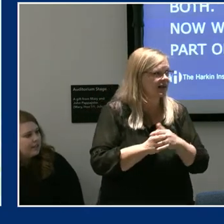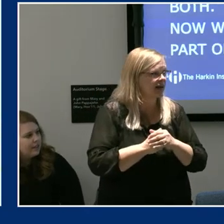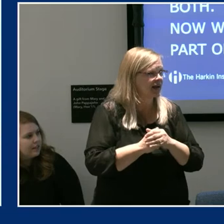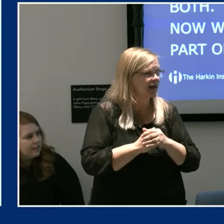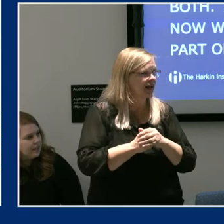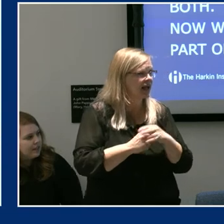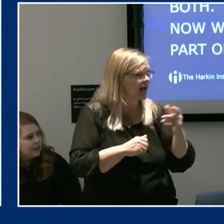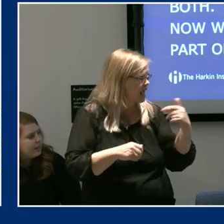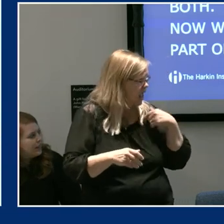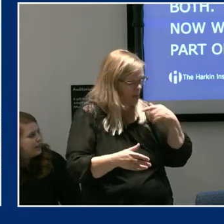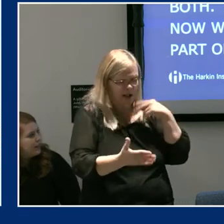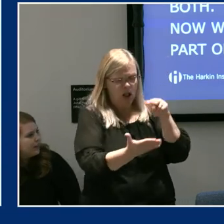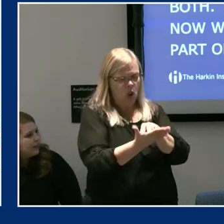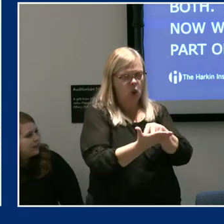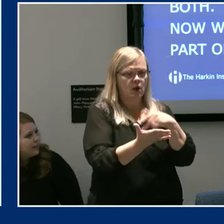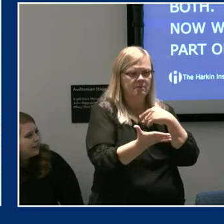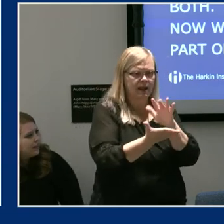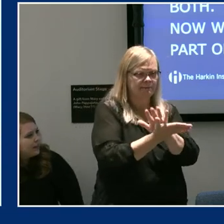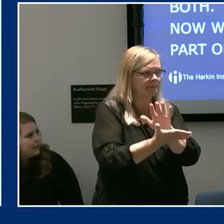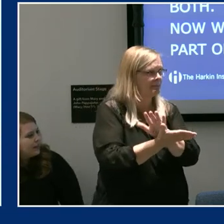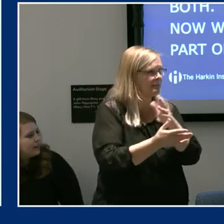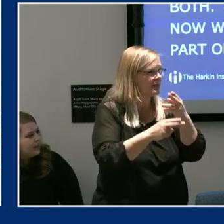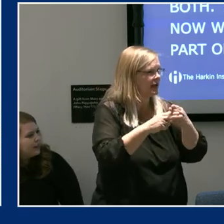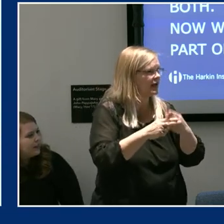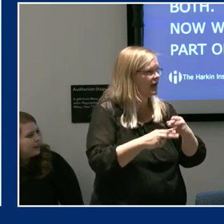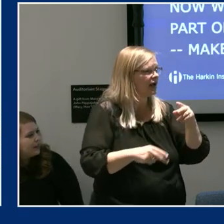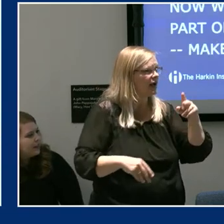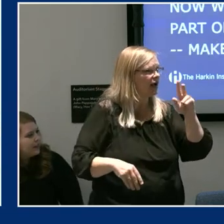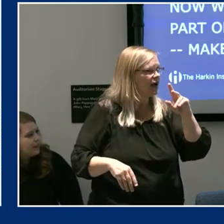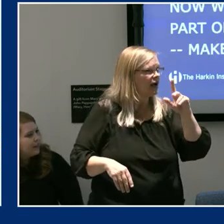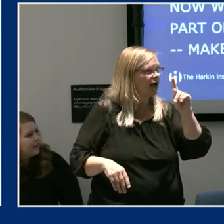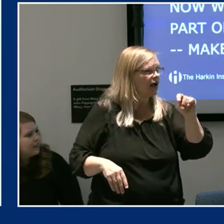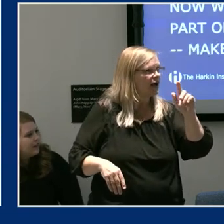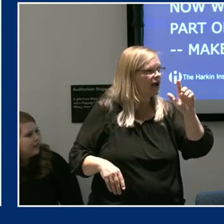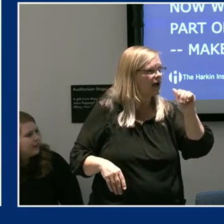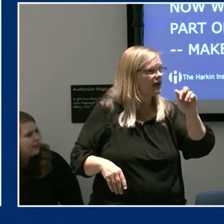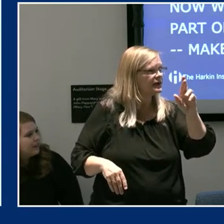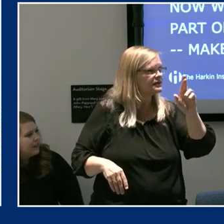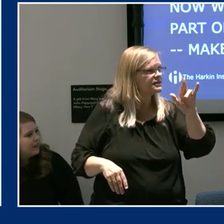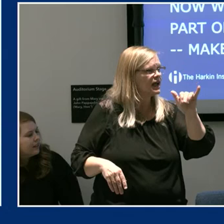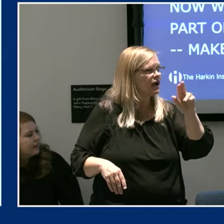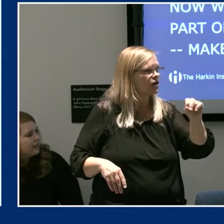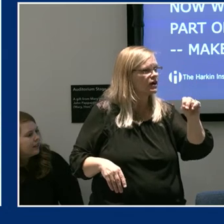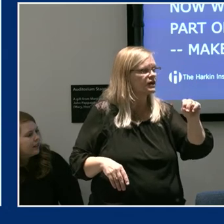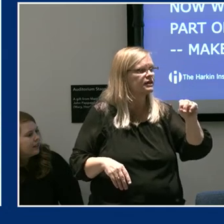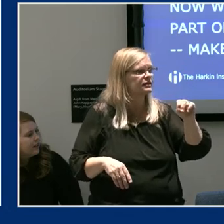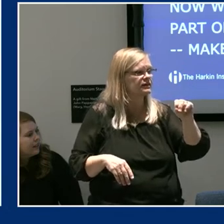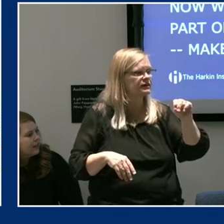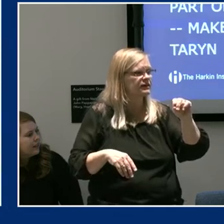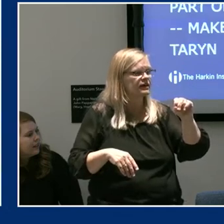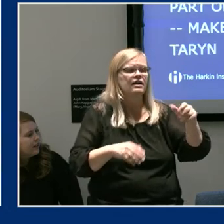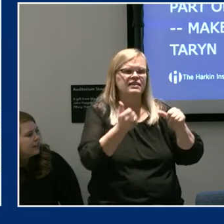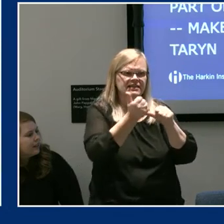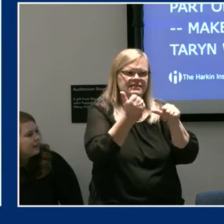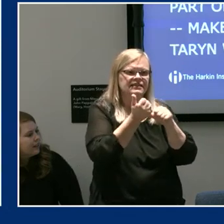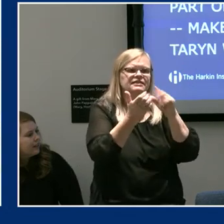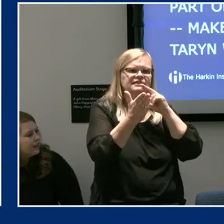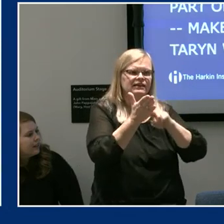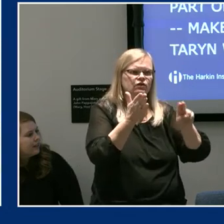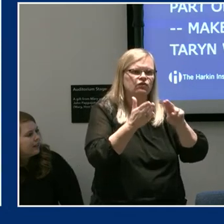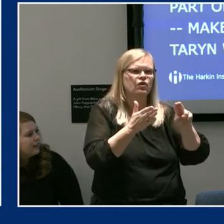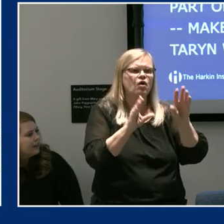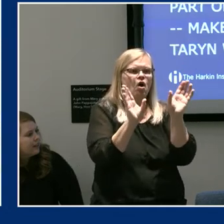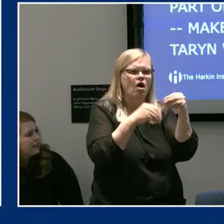make sure I get all my people here. Taryn Williams, who's the Assistant Secretary for the Office of Disability